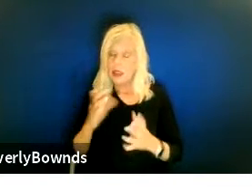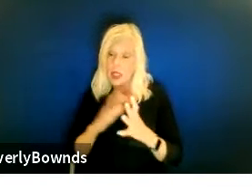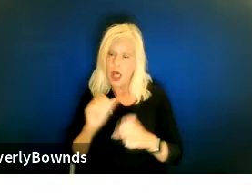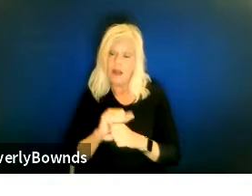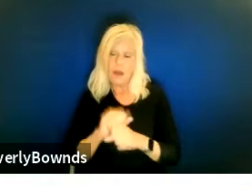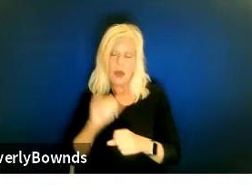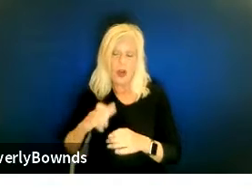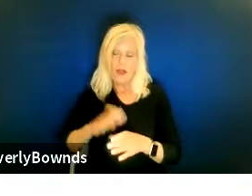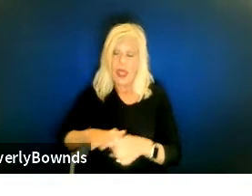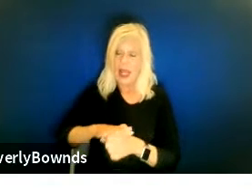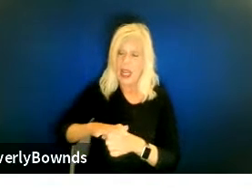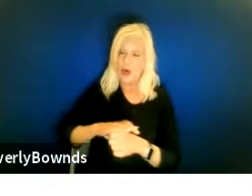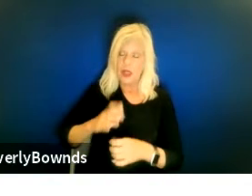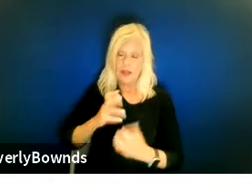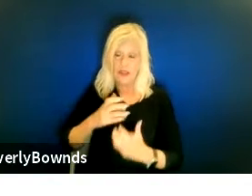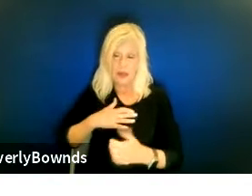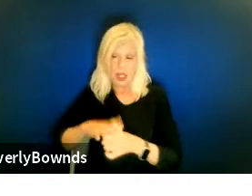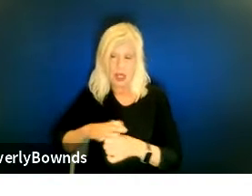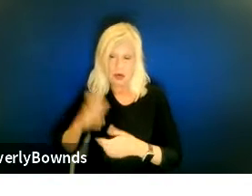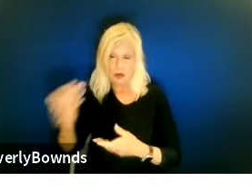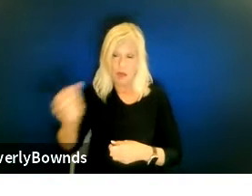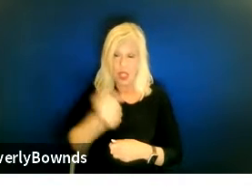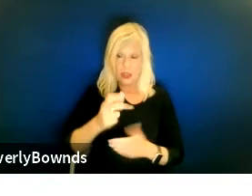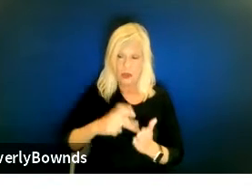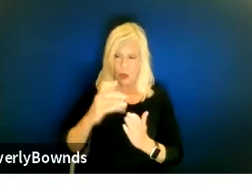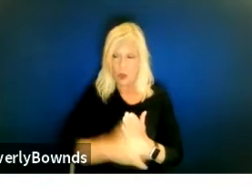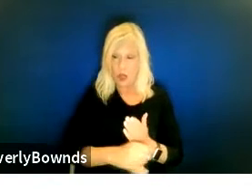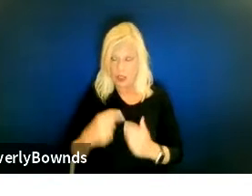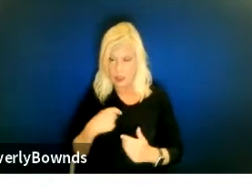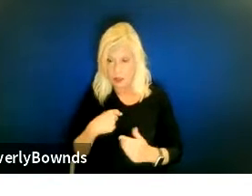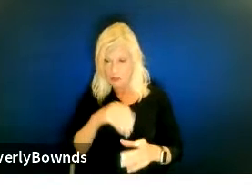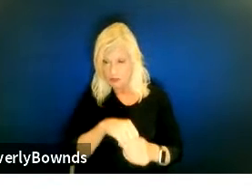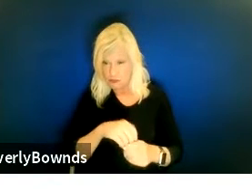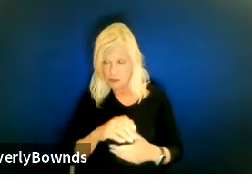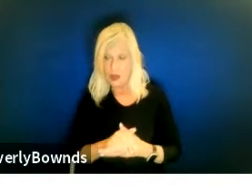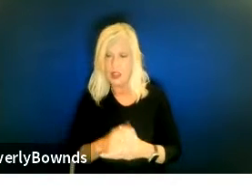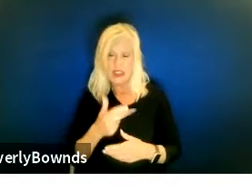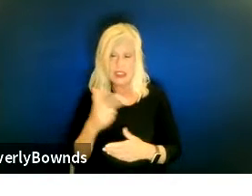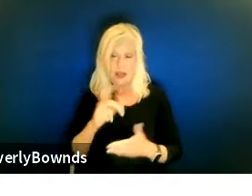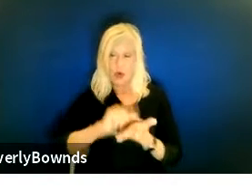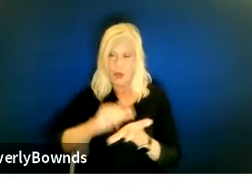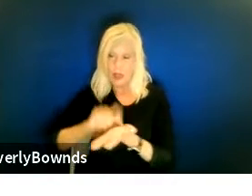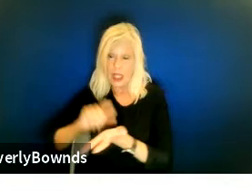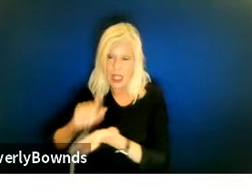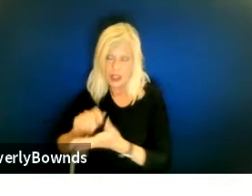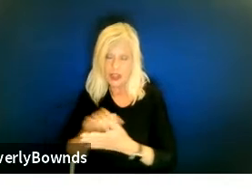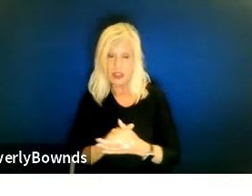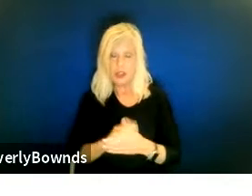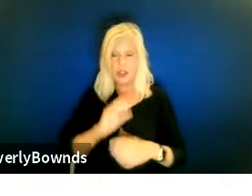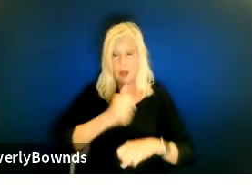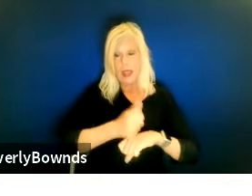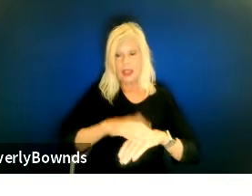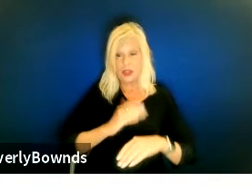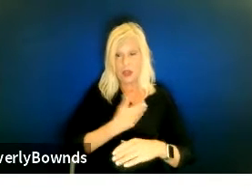in that area, I was brought into the project. And we had several publications based on our